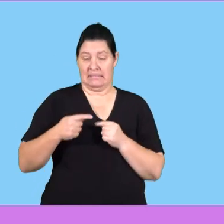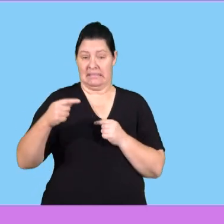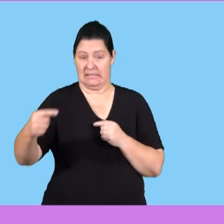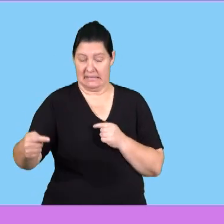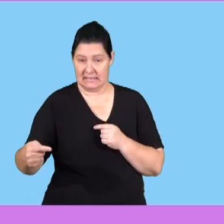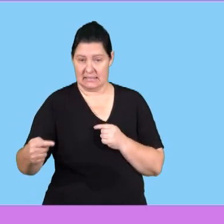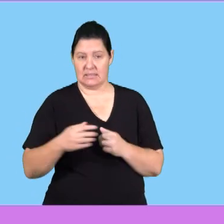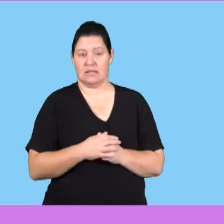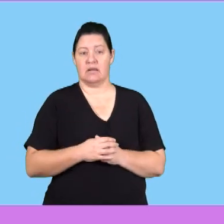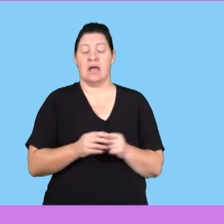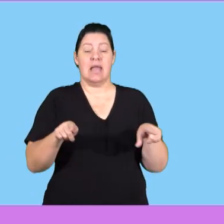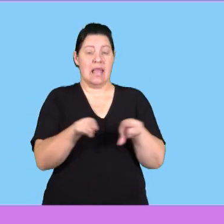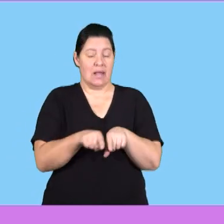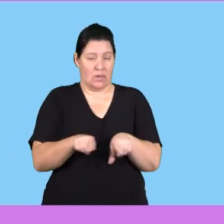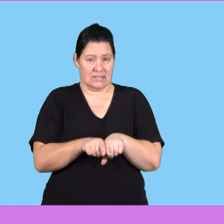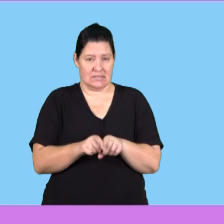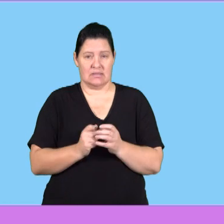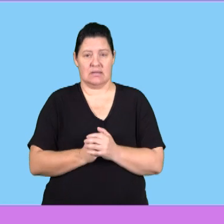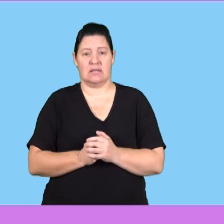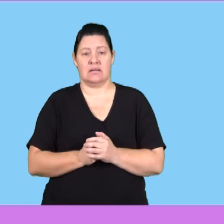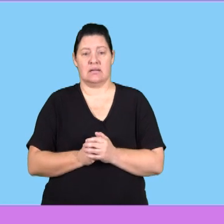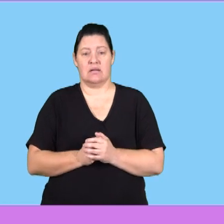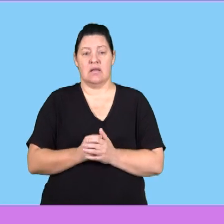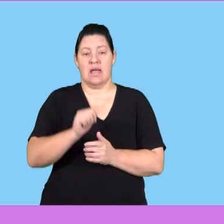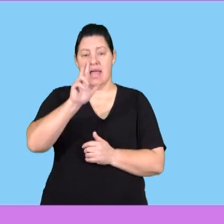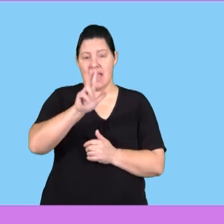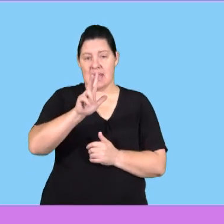say distance equals to